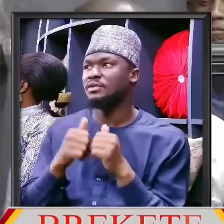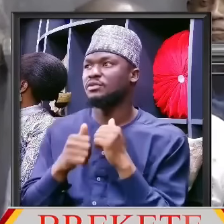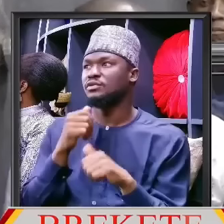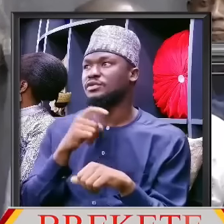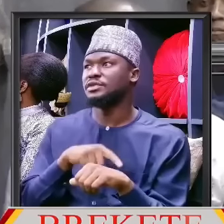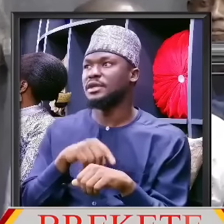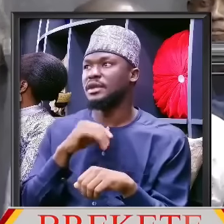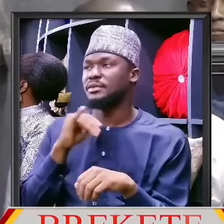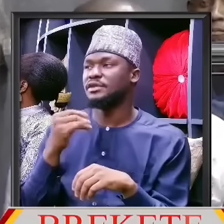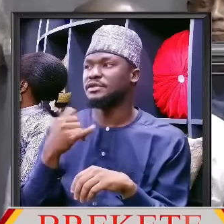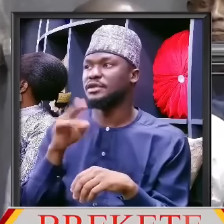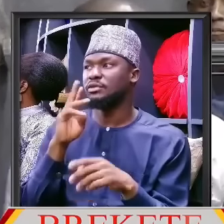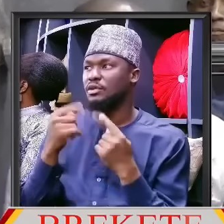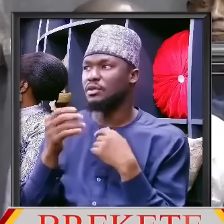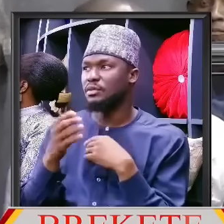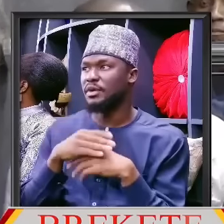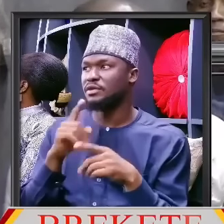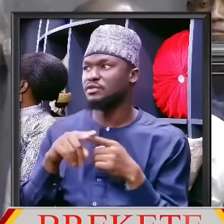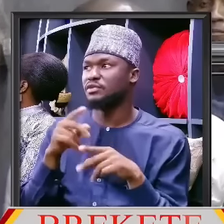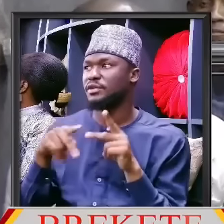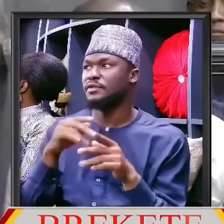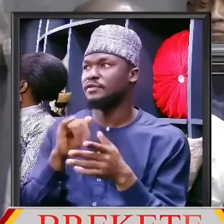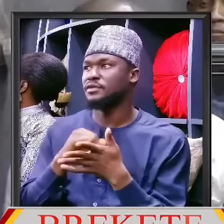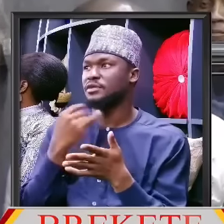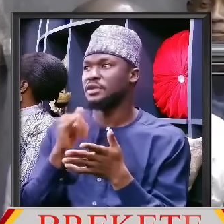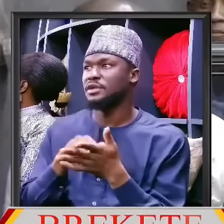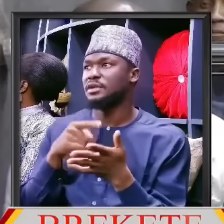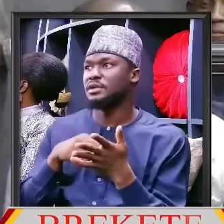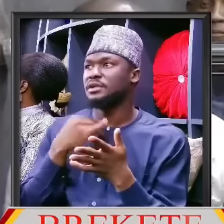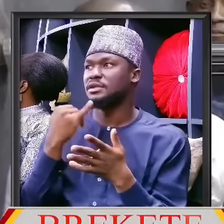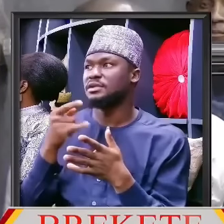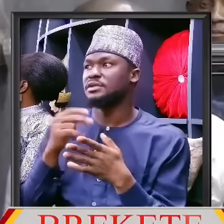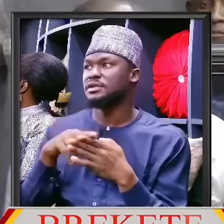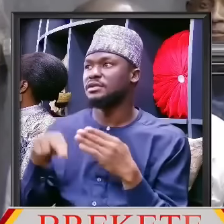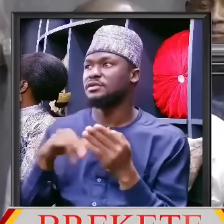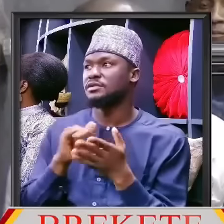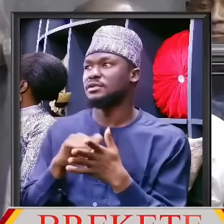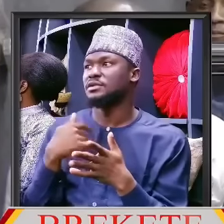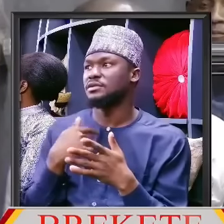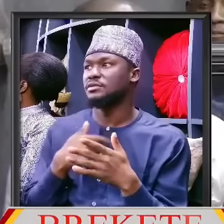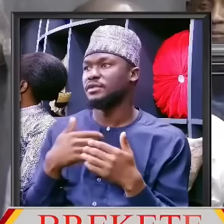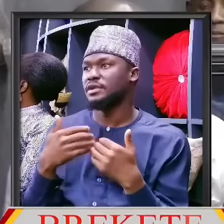the timeline where they go come back to the public and say, see the resolution where don't come?